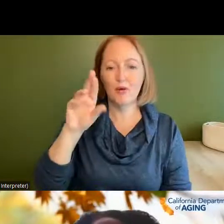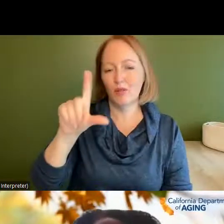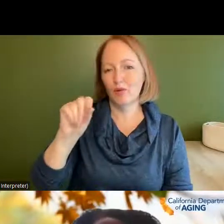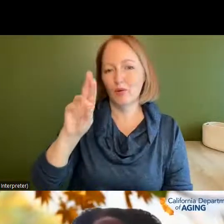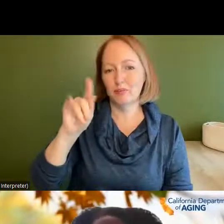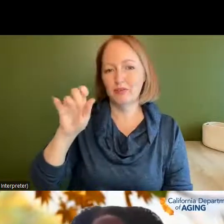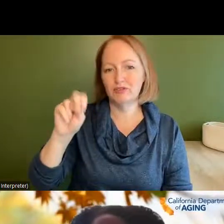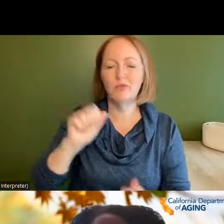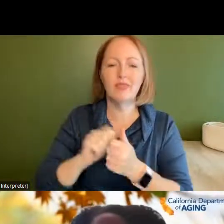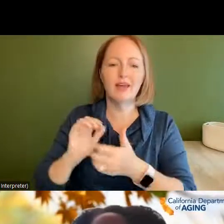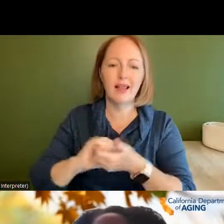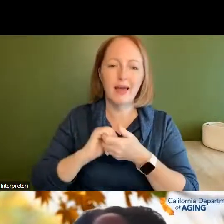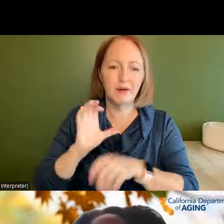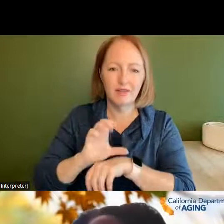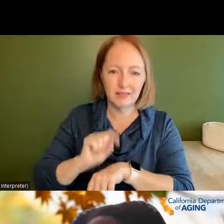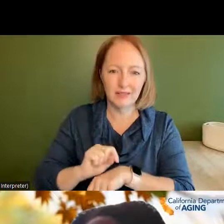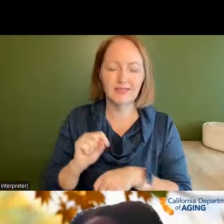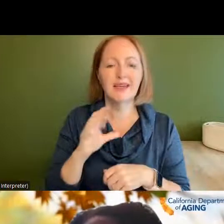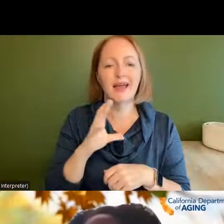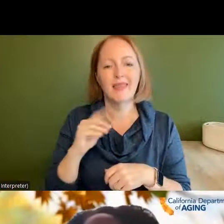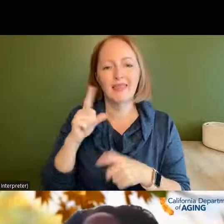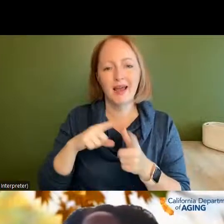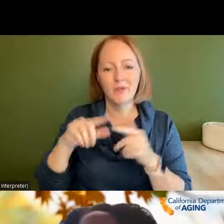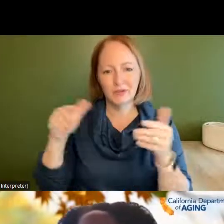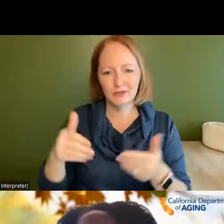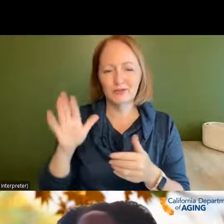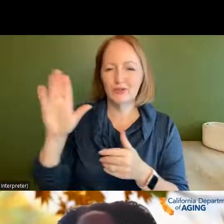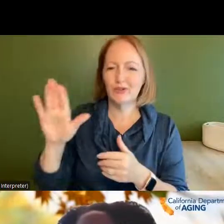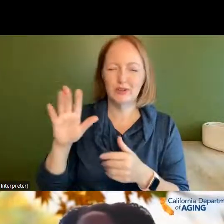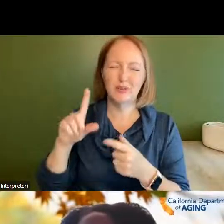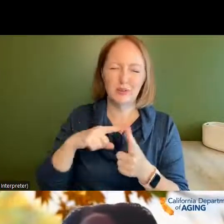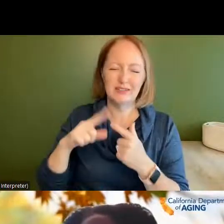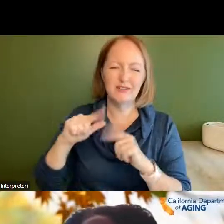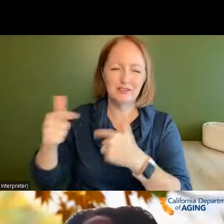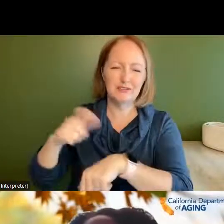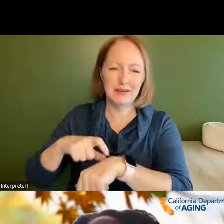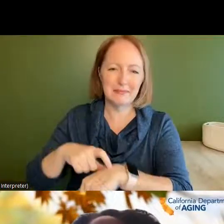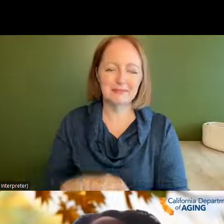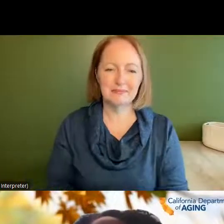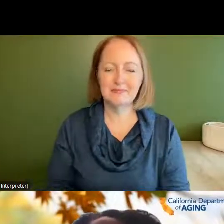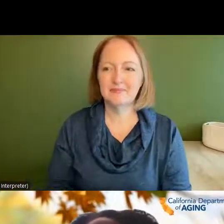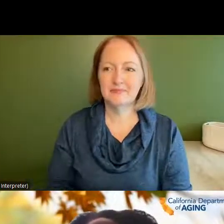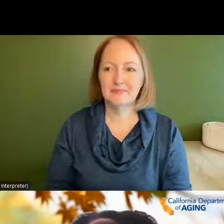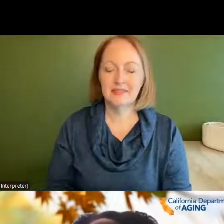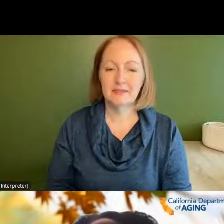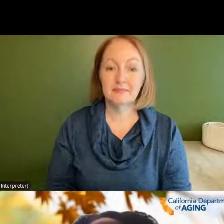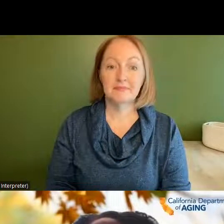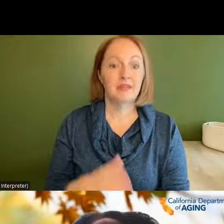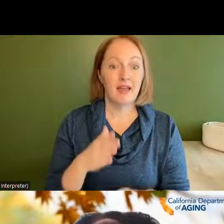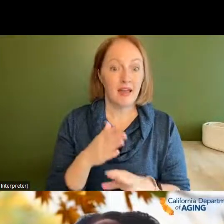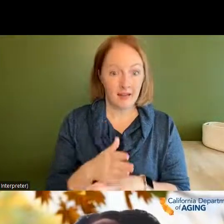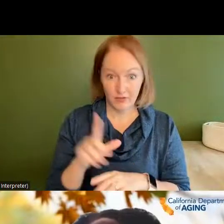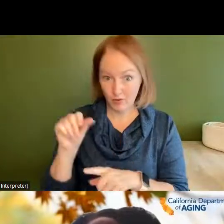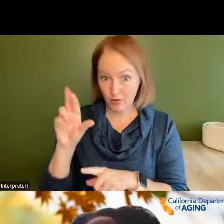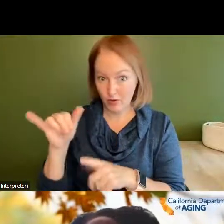with Collaborative Consulting, and I will introduce her when we get to her presentation. And after